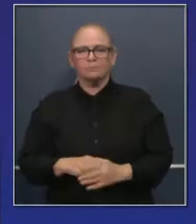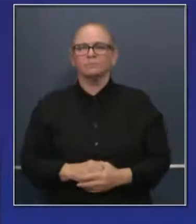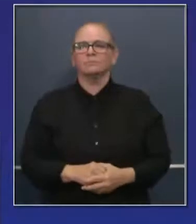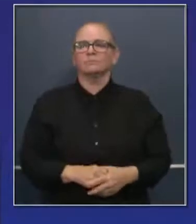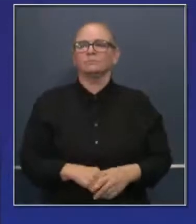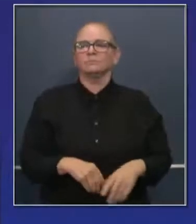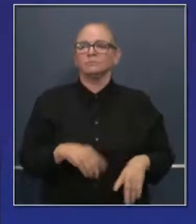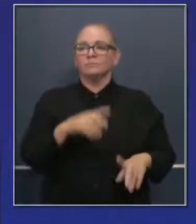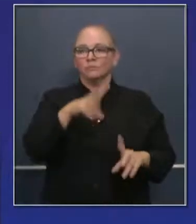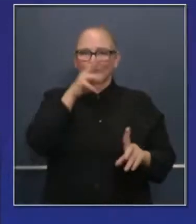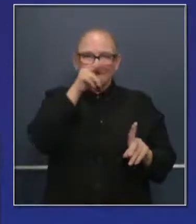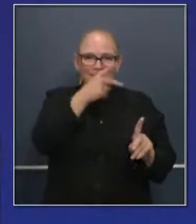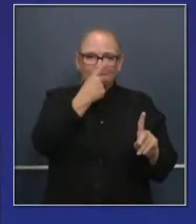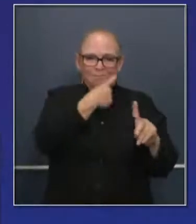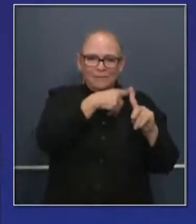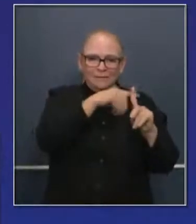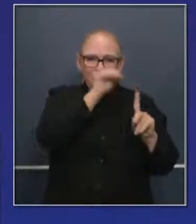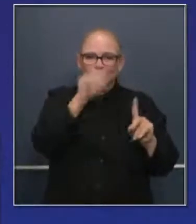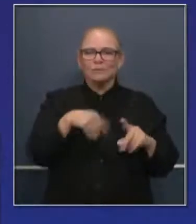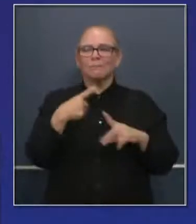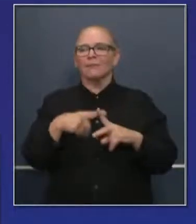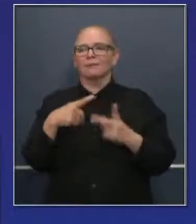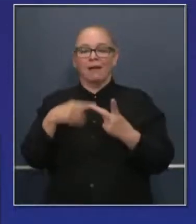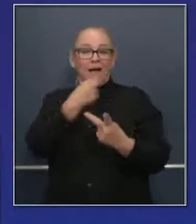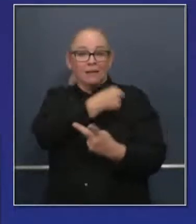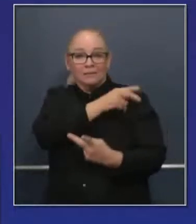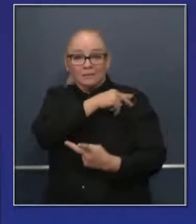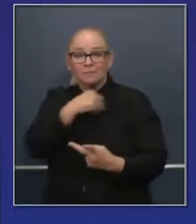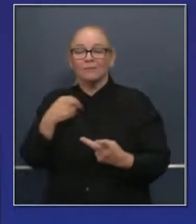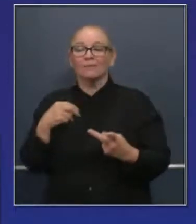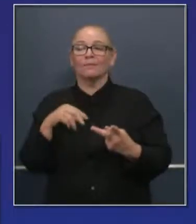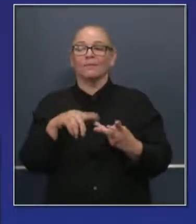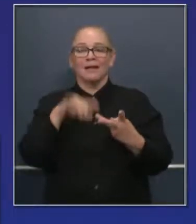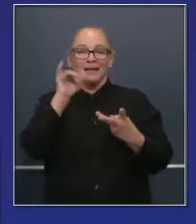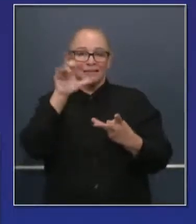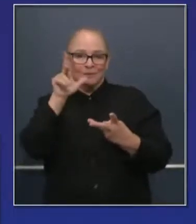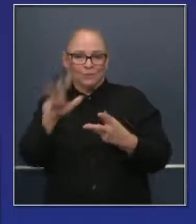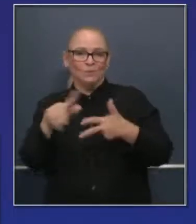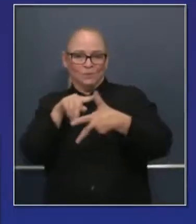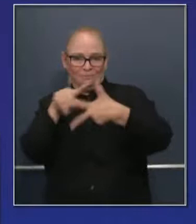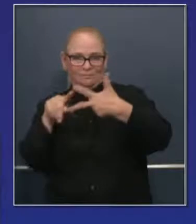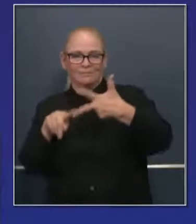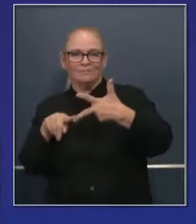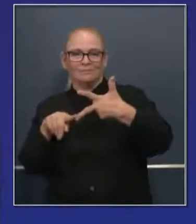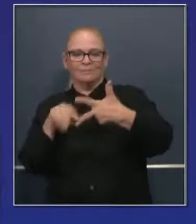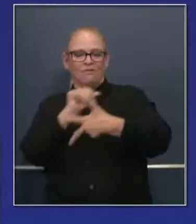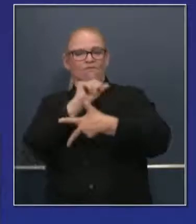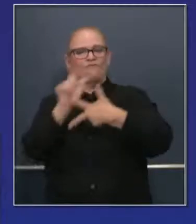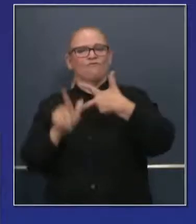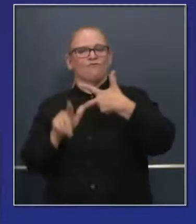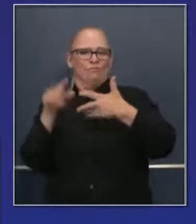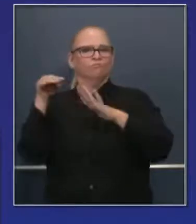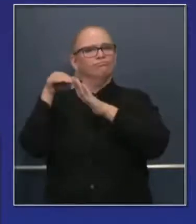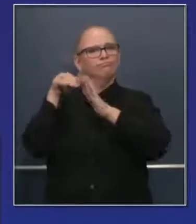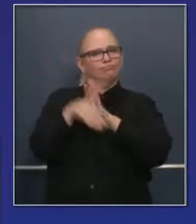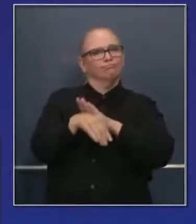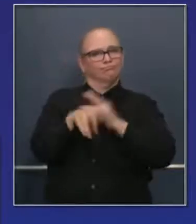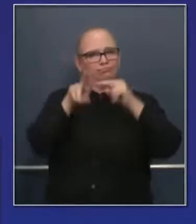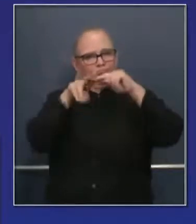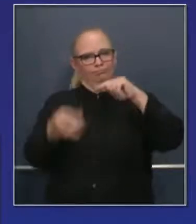rates, hospitalizations, now ICUs, is showing a decrease from where we were over a week